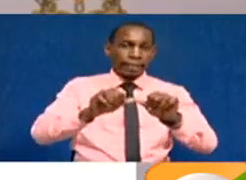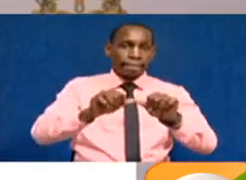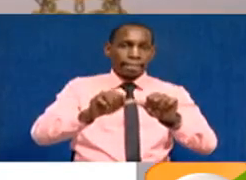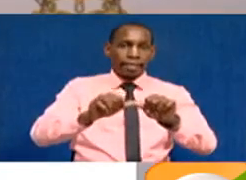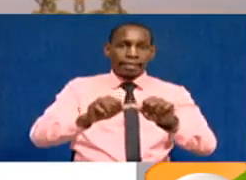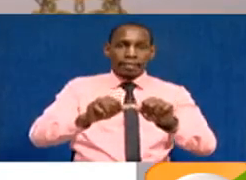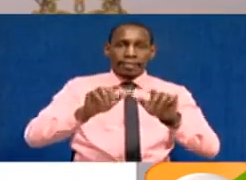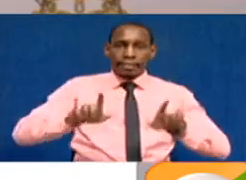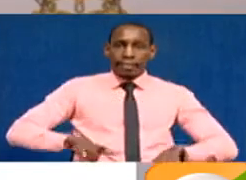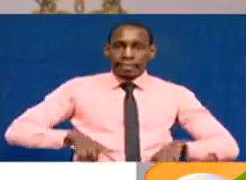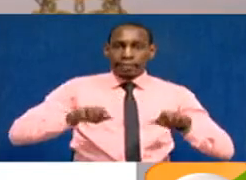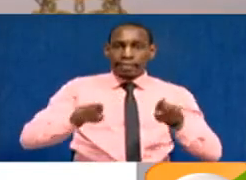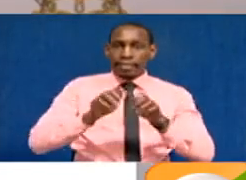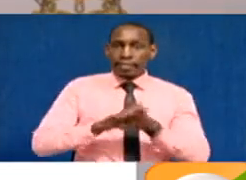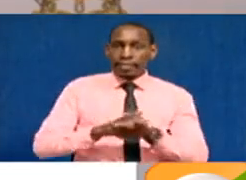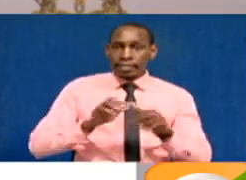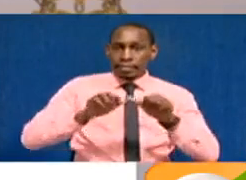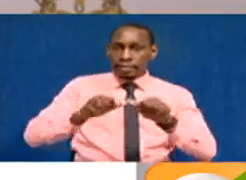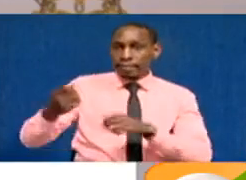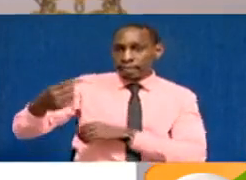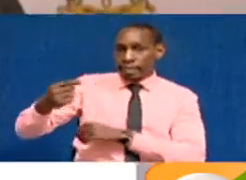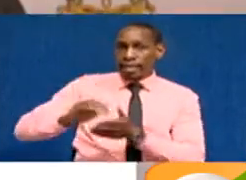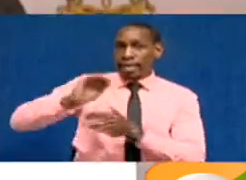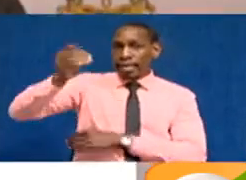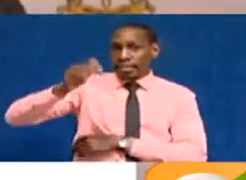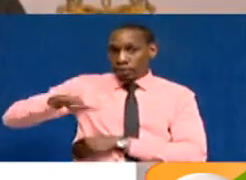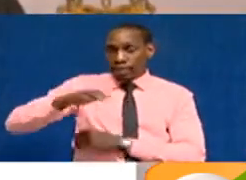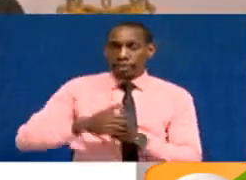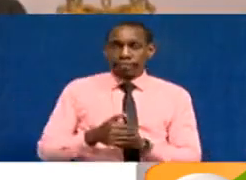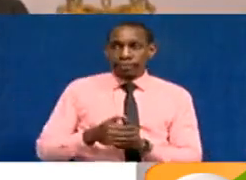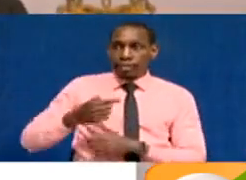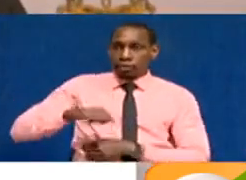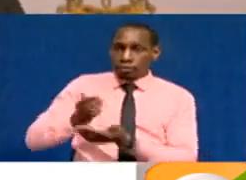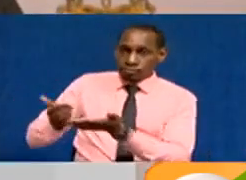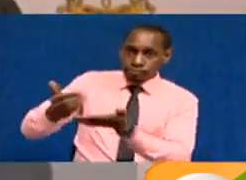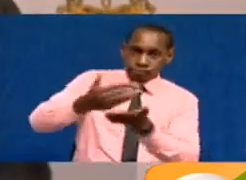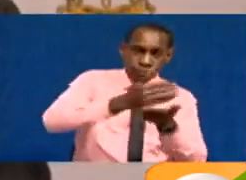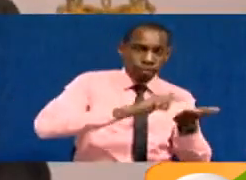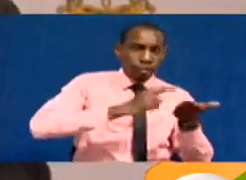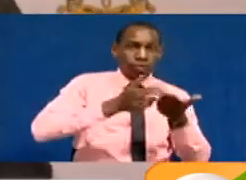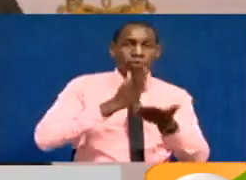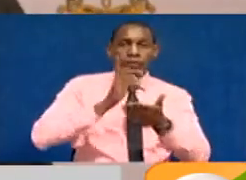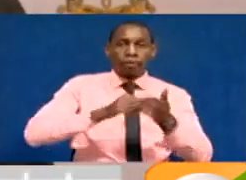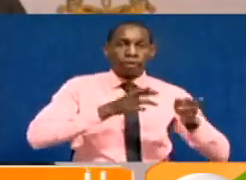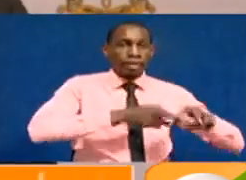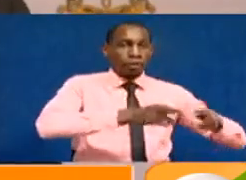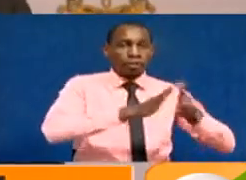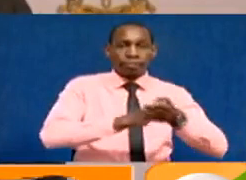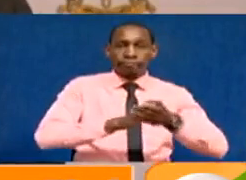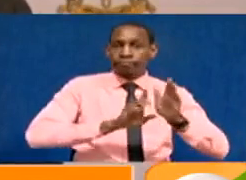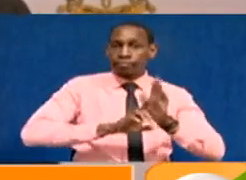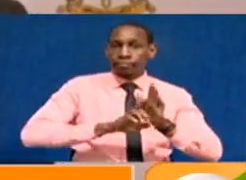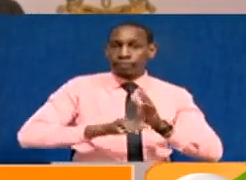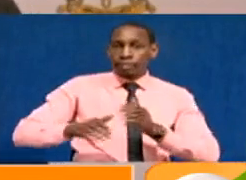of livelihoods and sustainable livelihood in urban areas. We have mobilized resources to ensure that the roads to and